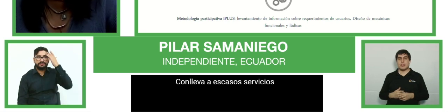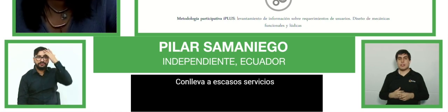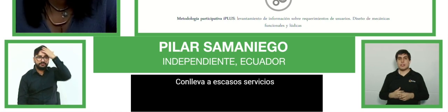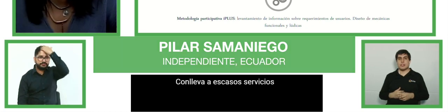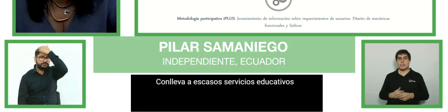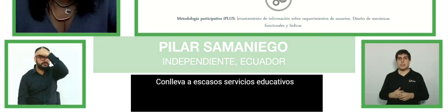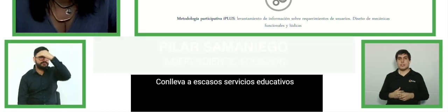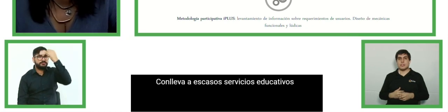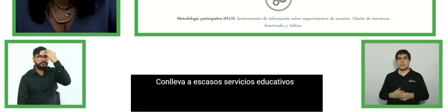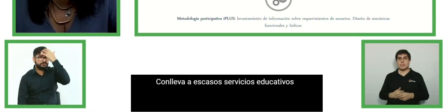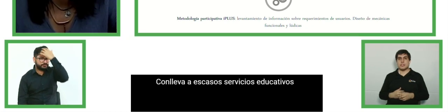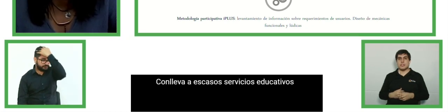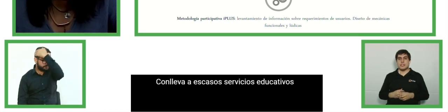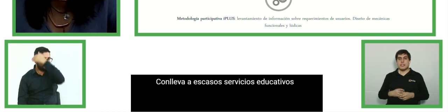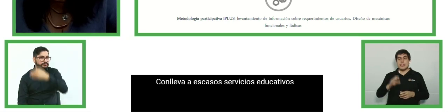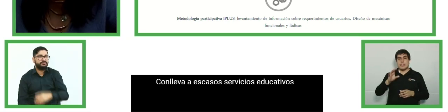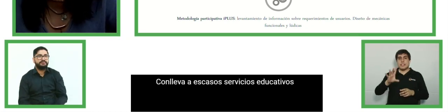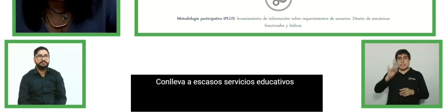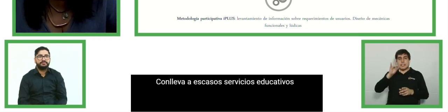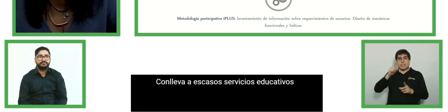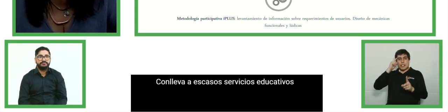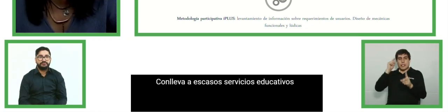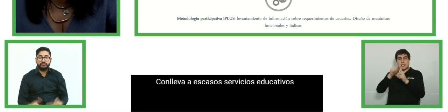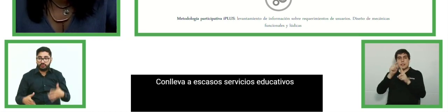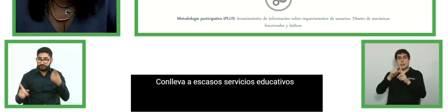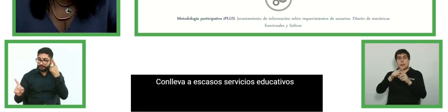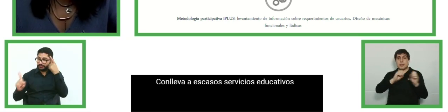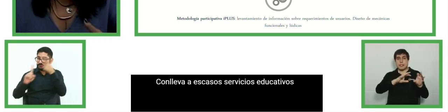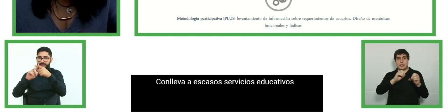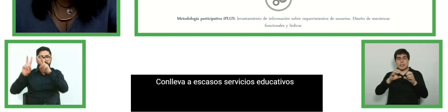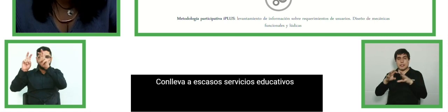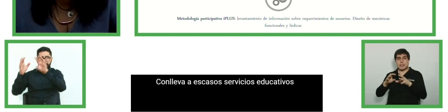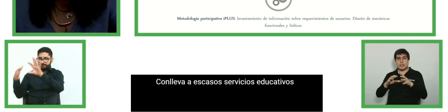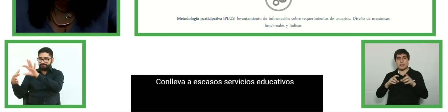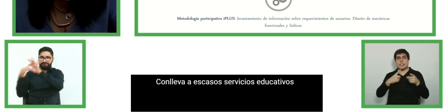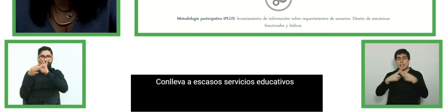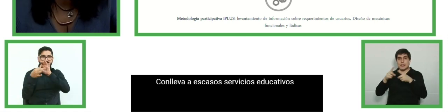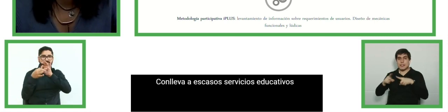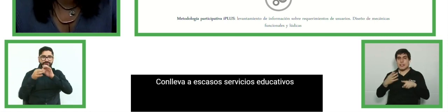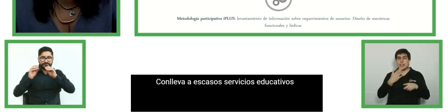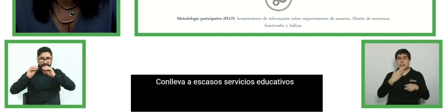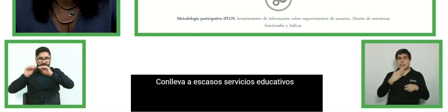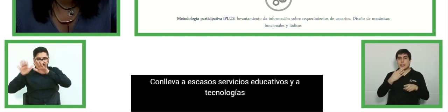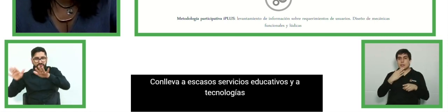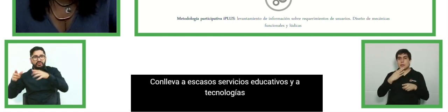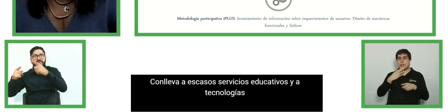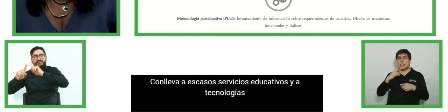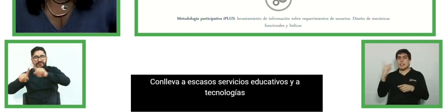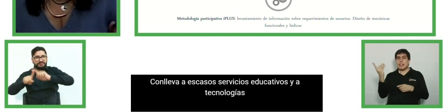The multiple intelligence pedagogical approach was taken into account, the sociological